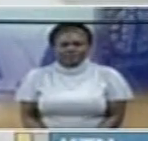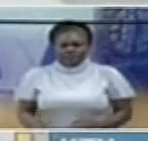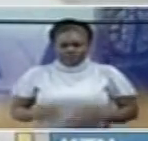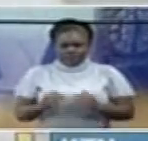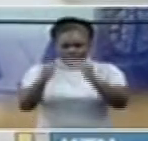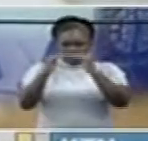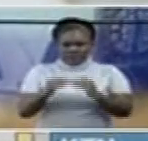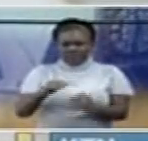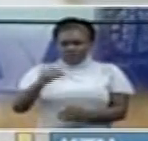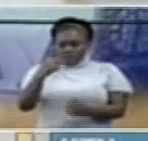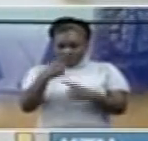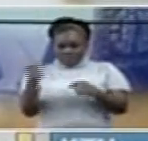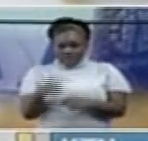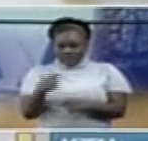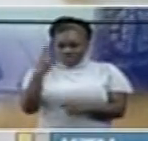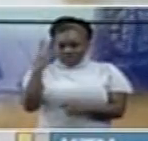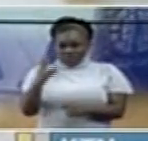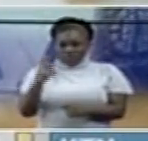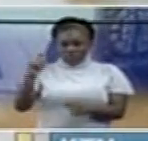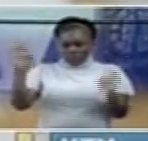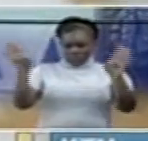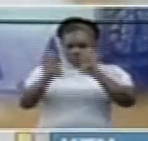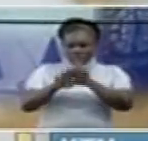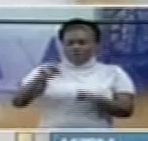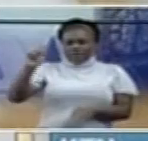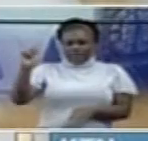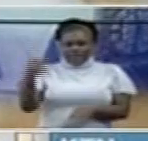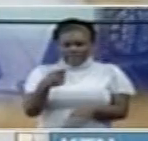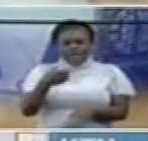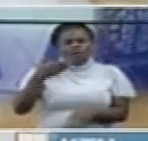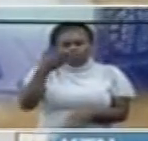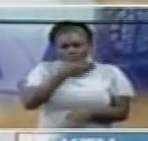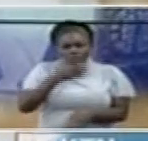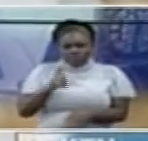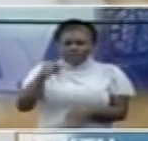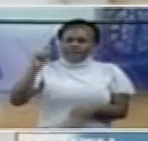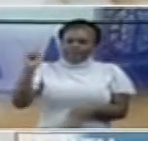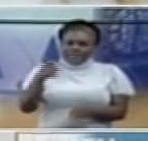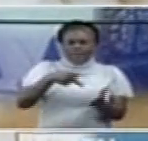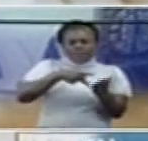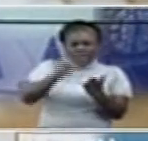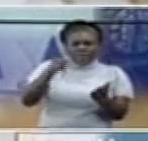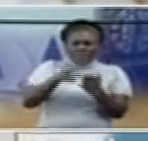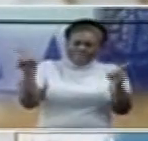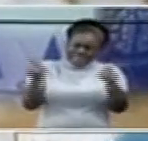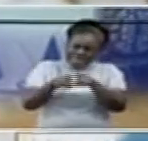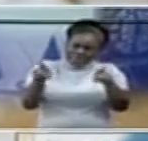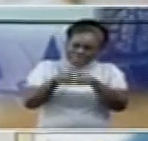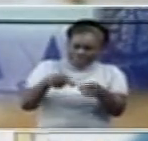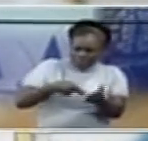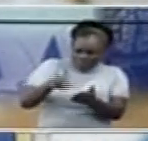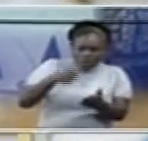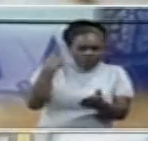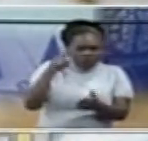Next is saddening. Now, 4 months after the closure of the Kenya Petroleum Refineries Limited, Kenyans are still paying relatively same prices